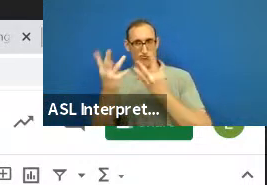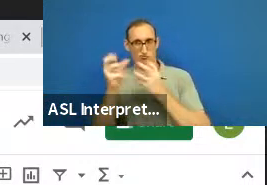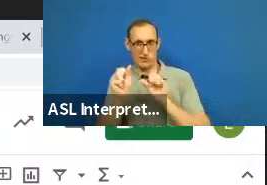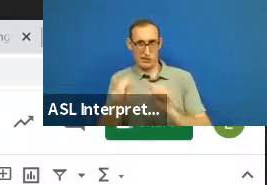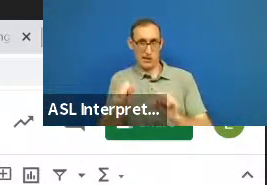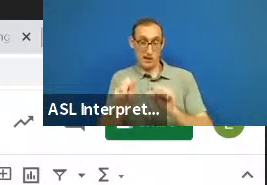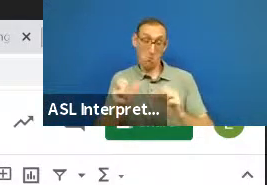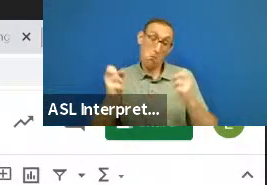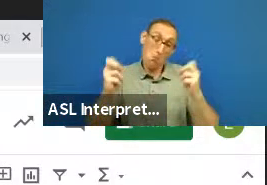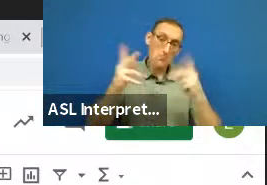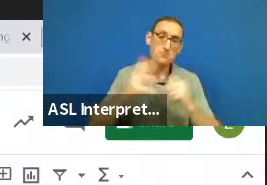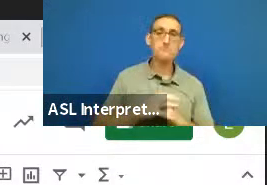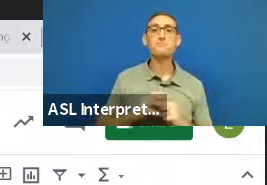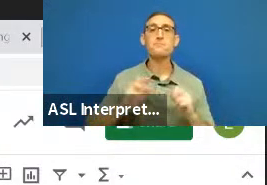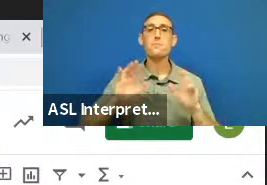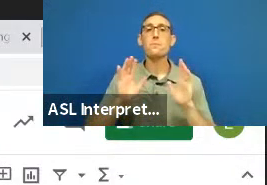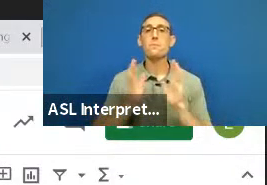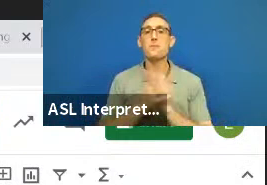that